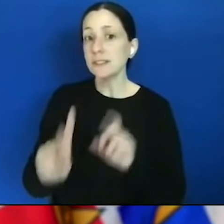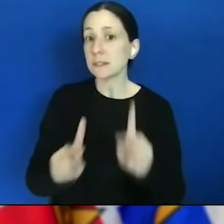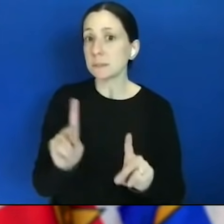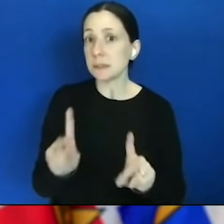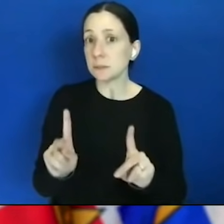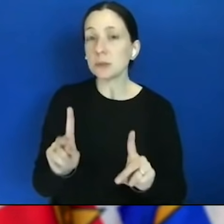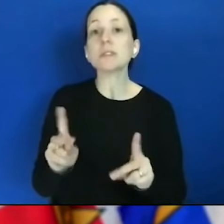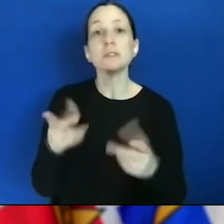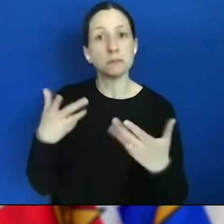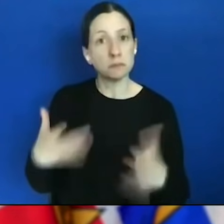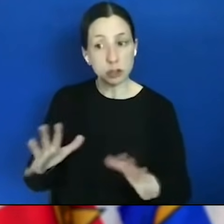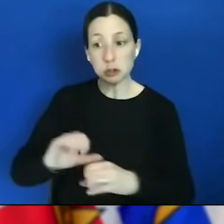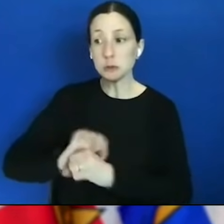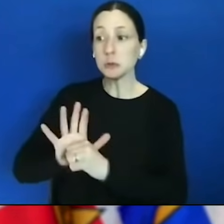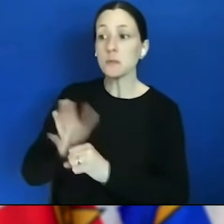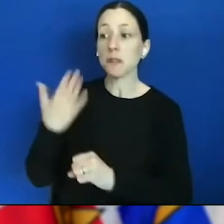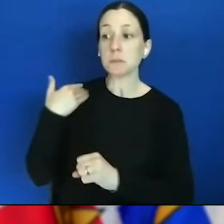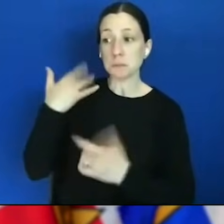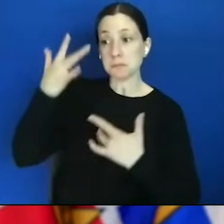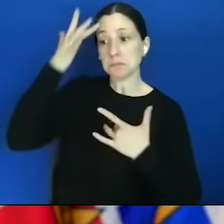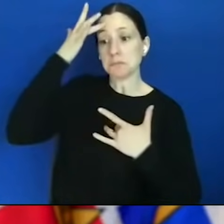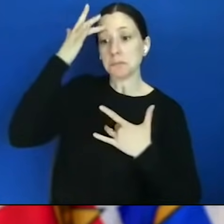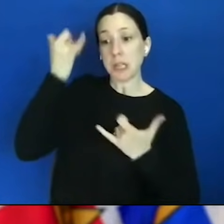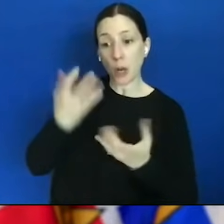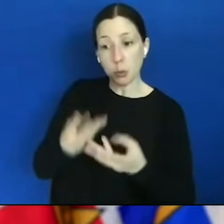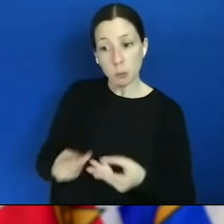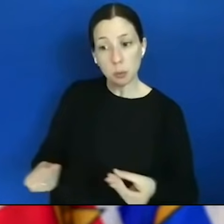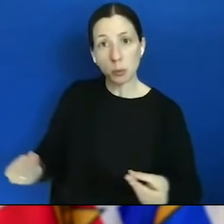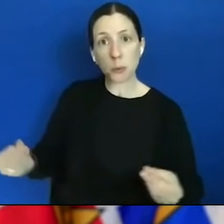140,537 people in BC have recovered from COVID-19.